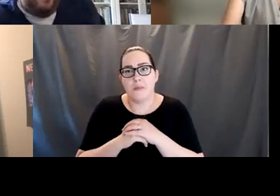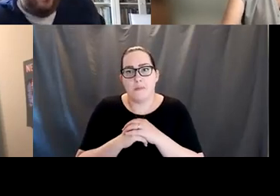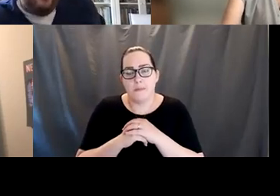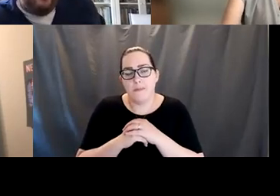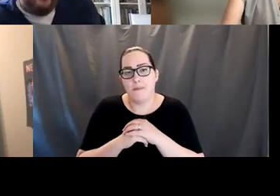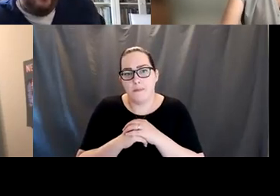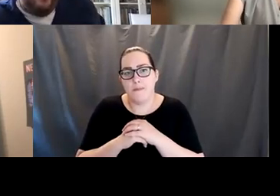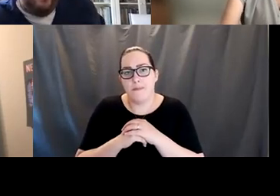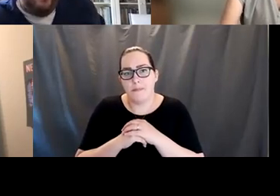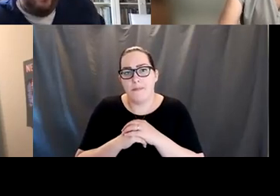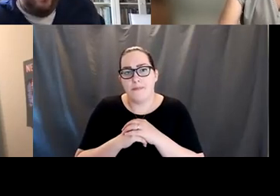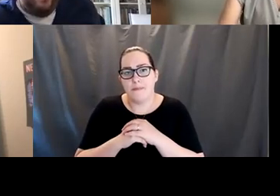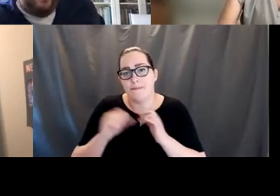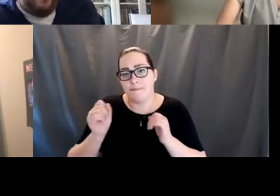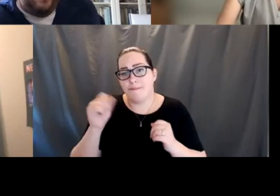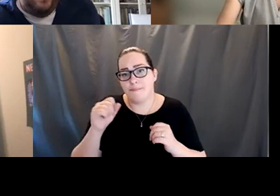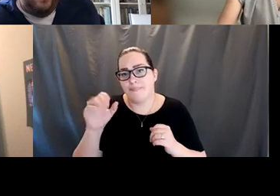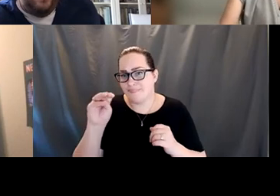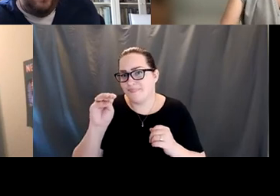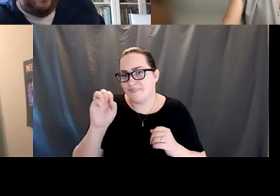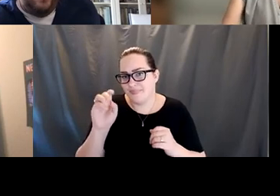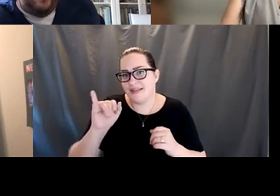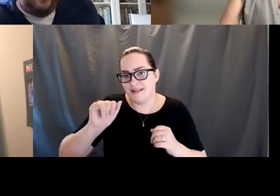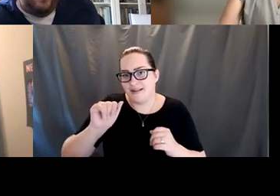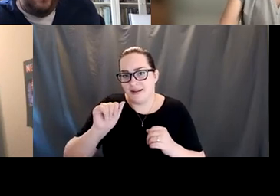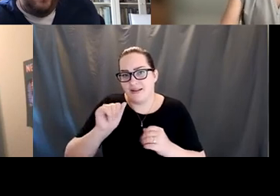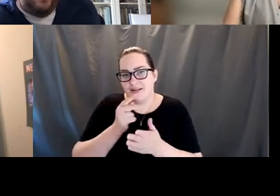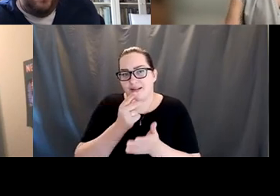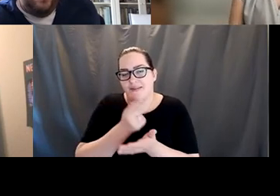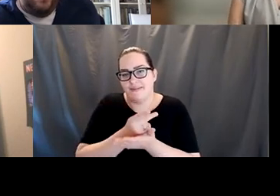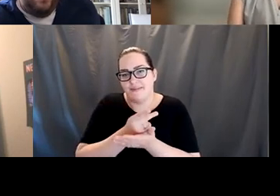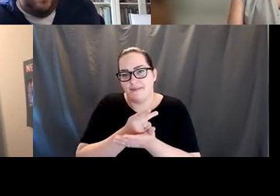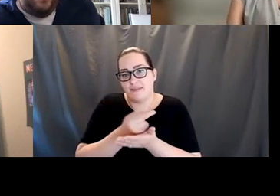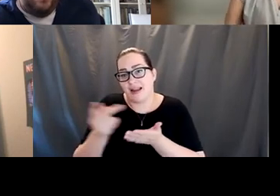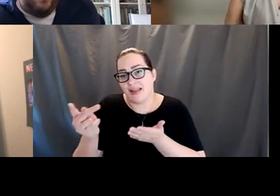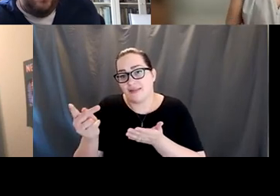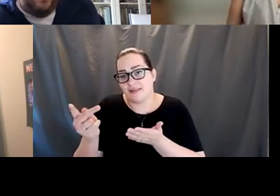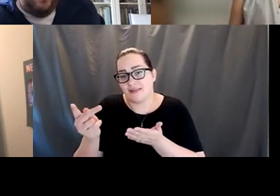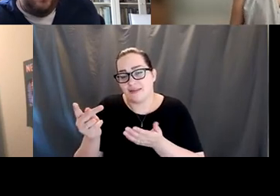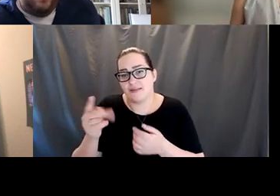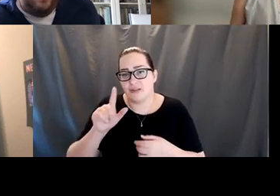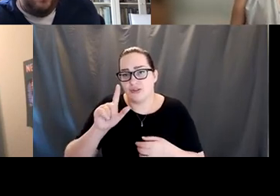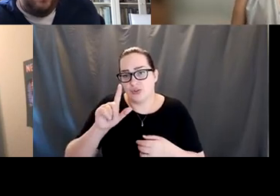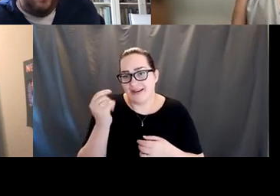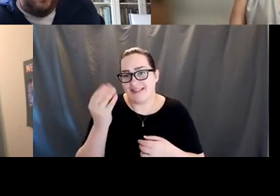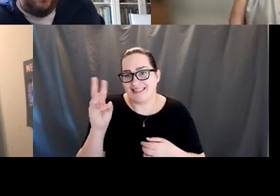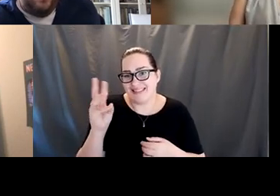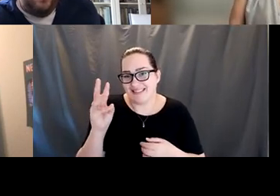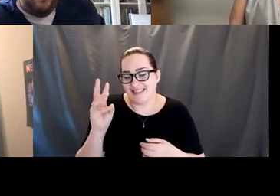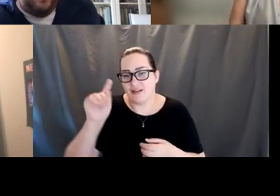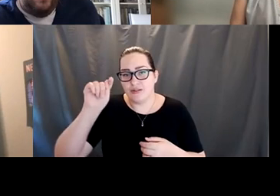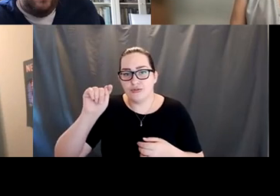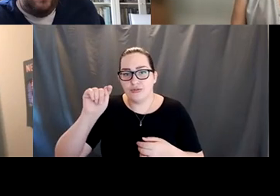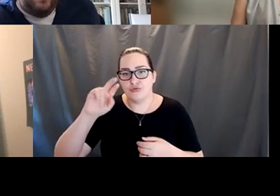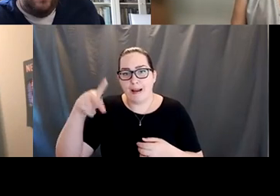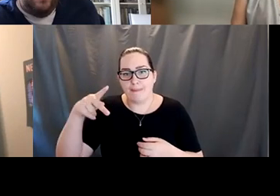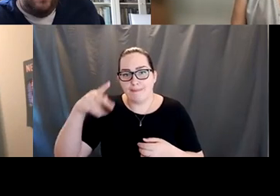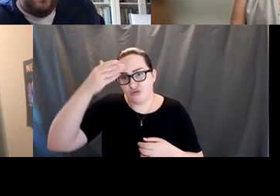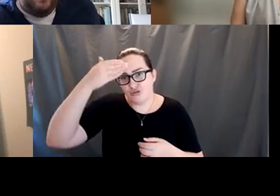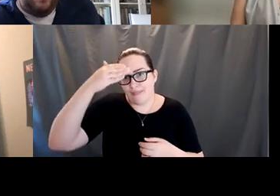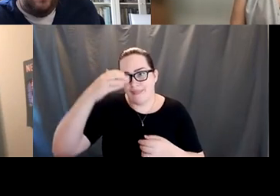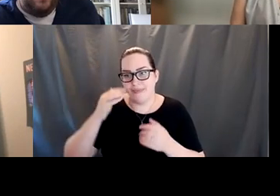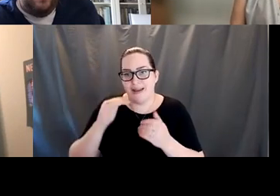Thank you so much. Yeah, thank you for sharing that additional insight with us. Our students are very